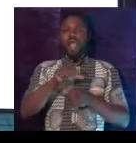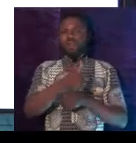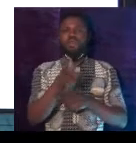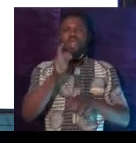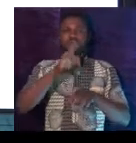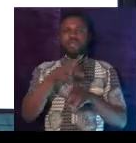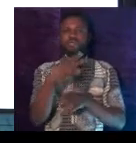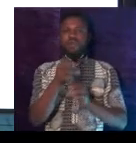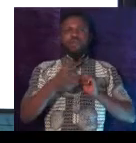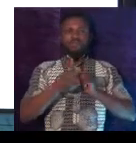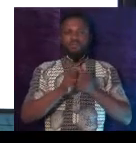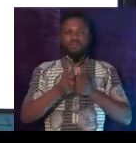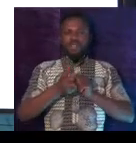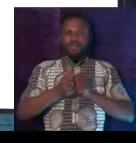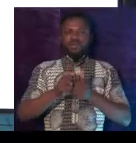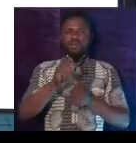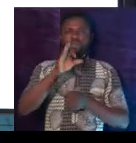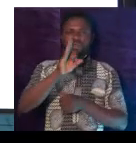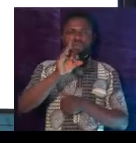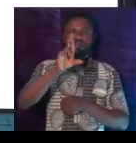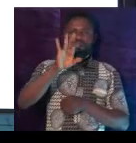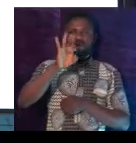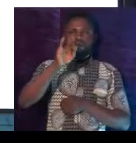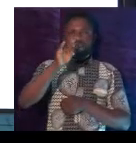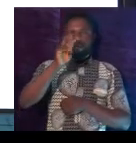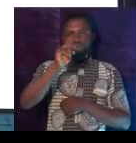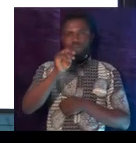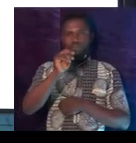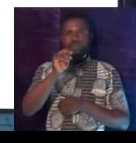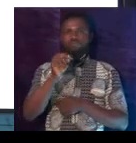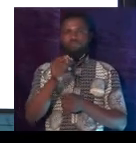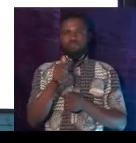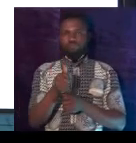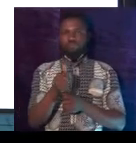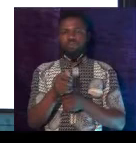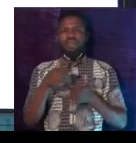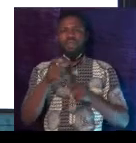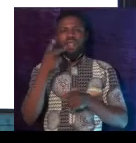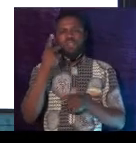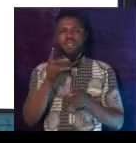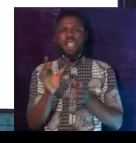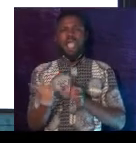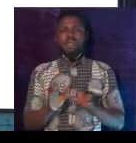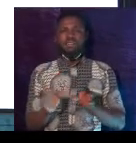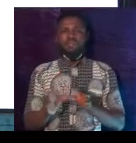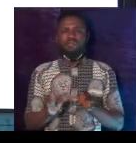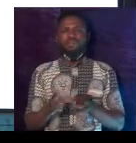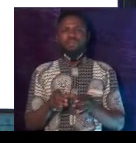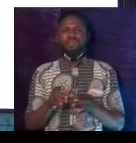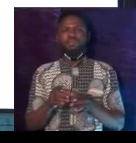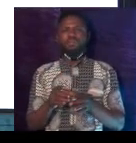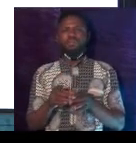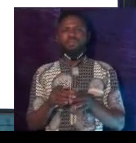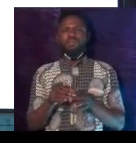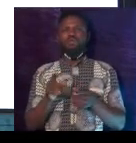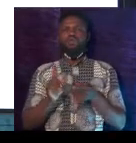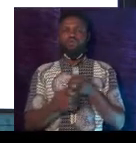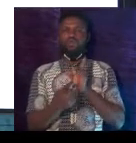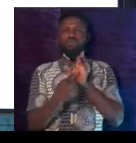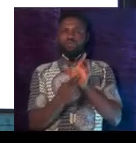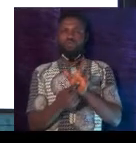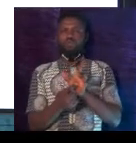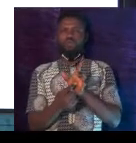That's another effect of friction. That's another effect of friction. Let's look at the activities